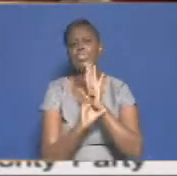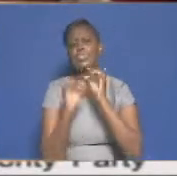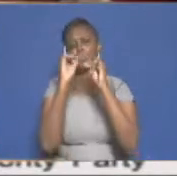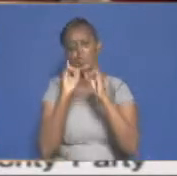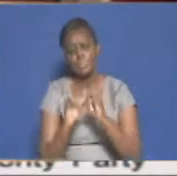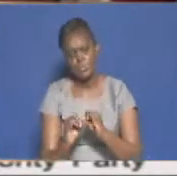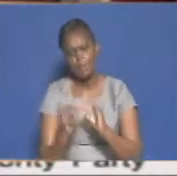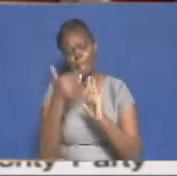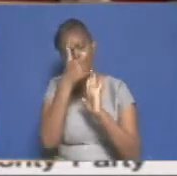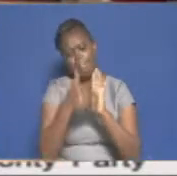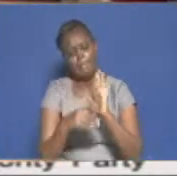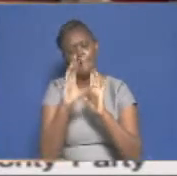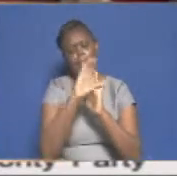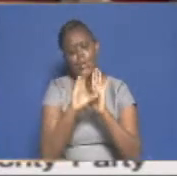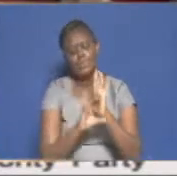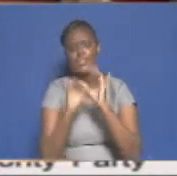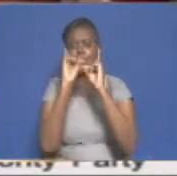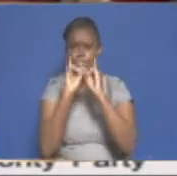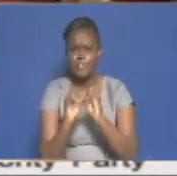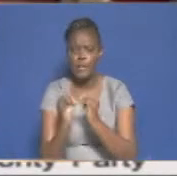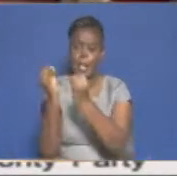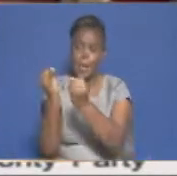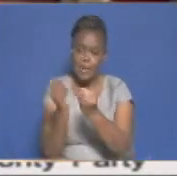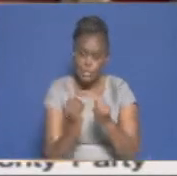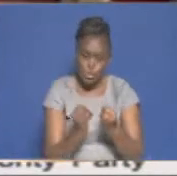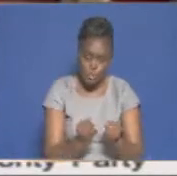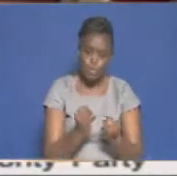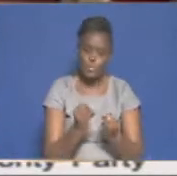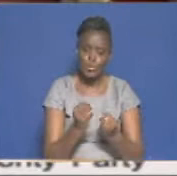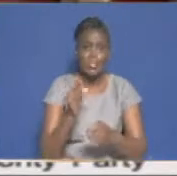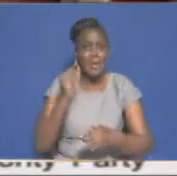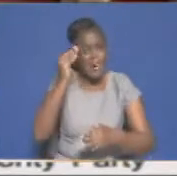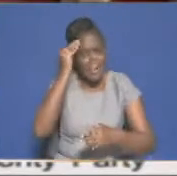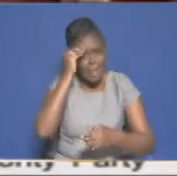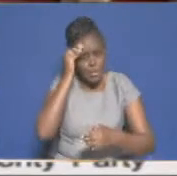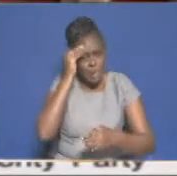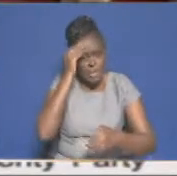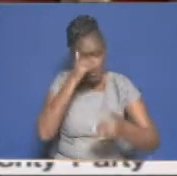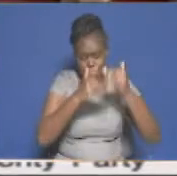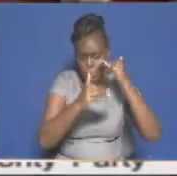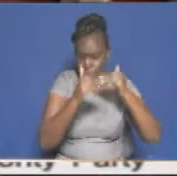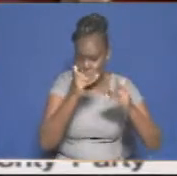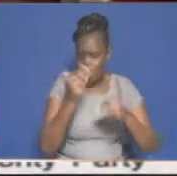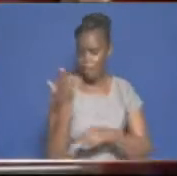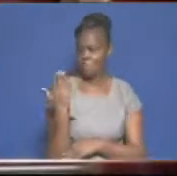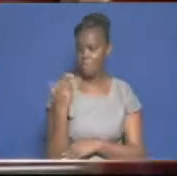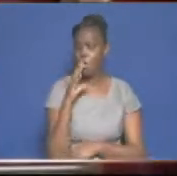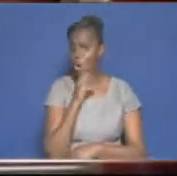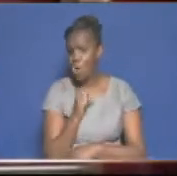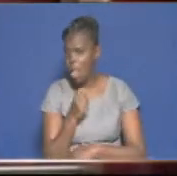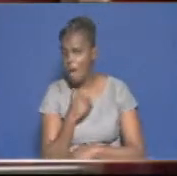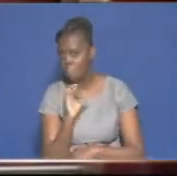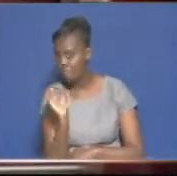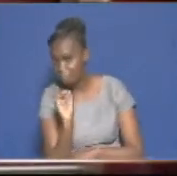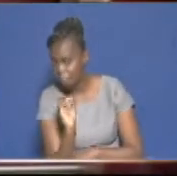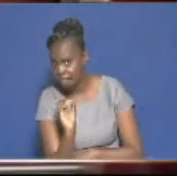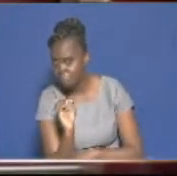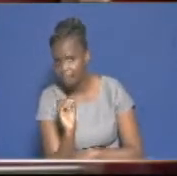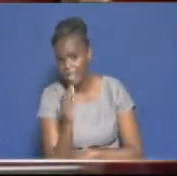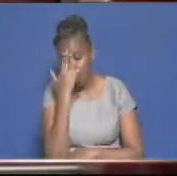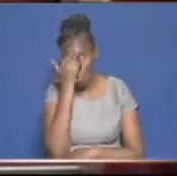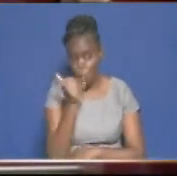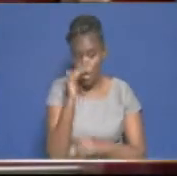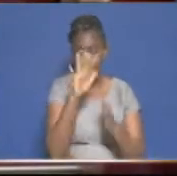the new constitution, it introduced academic qualifications. Previously, the old constitution did not have that because